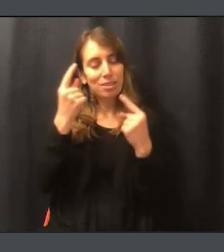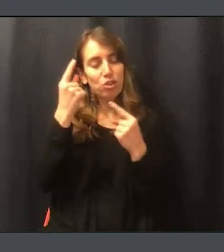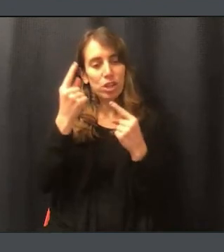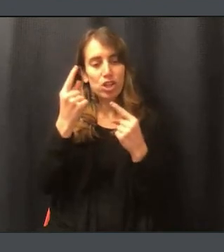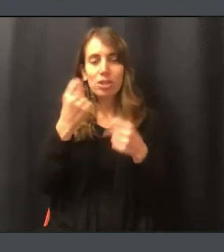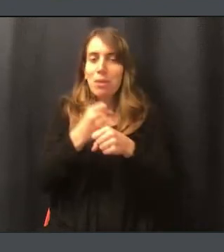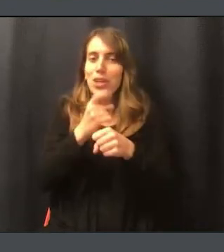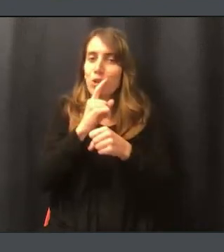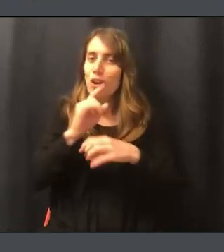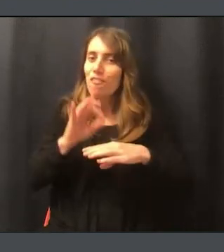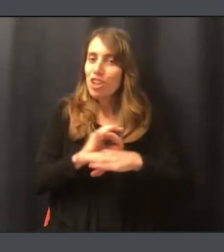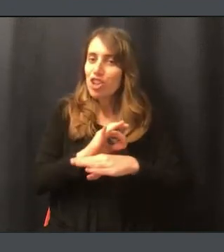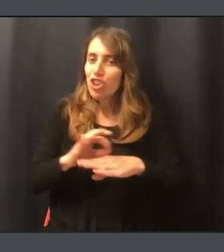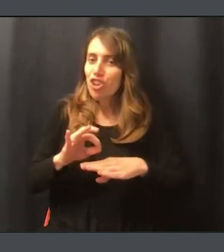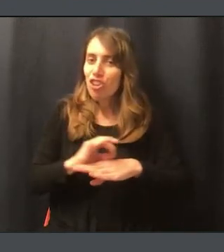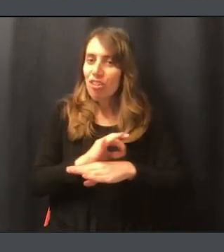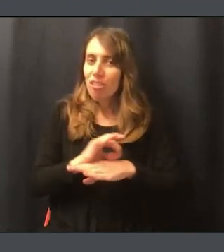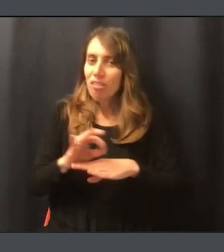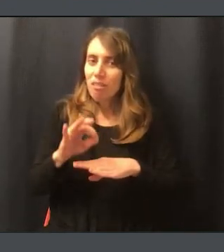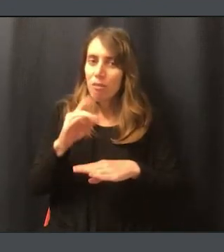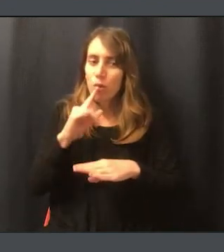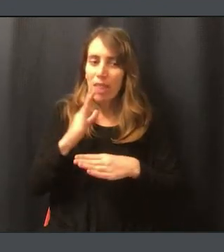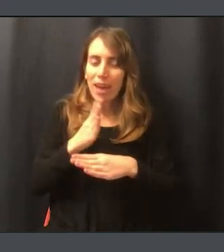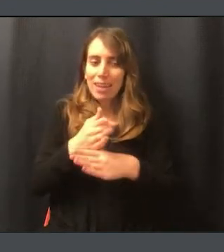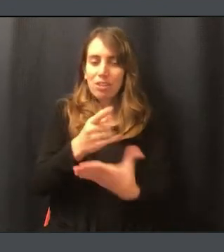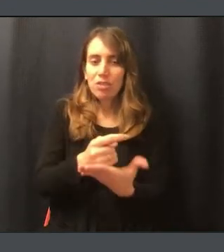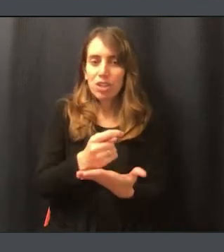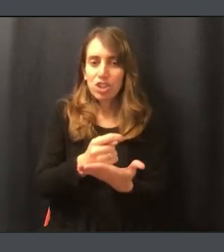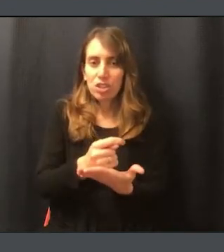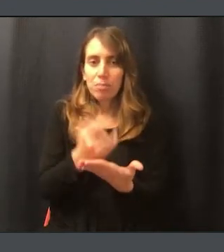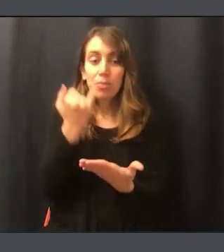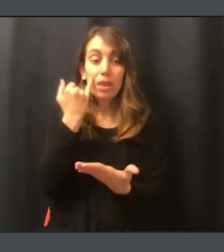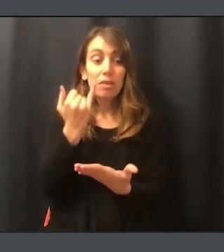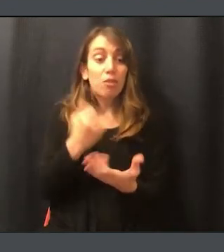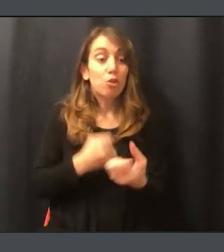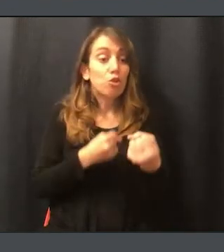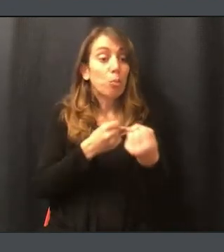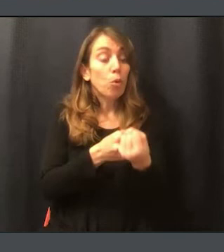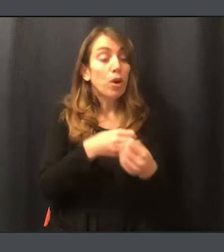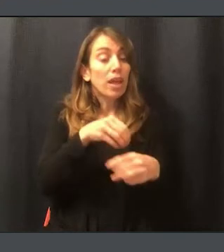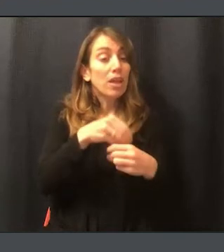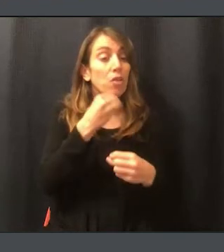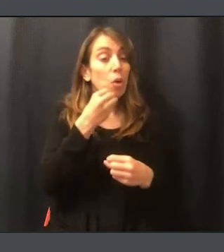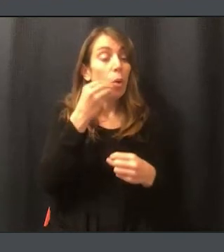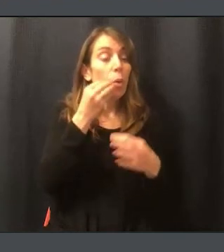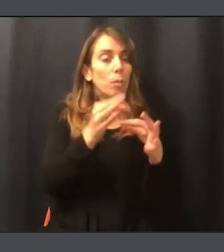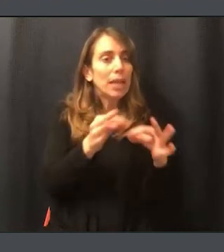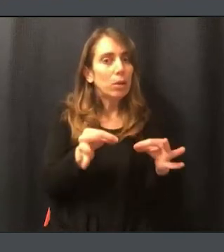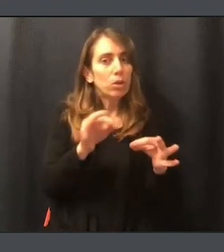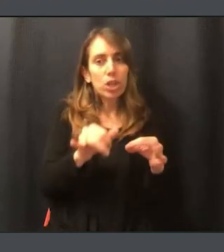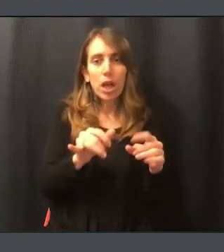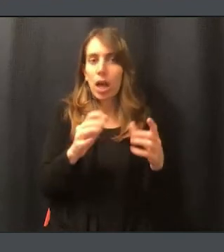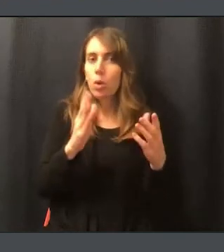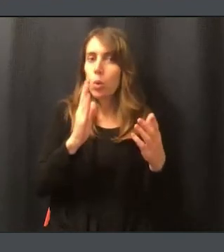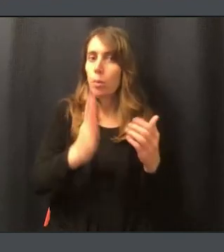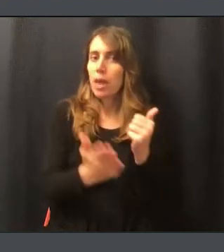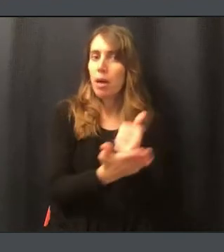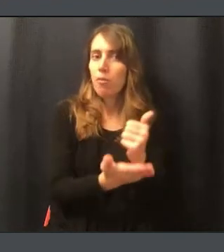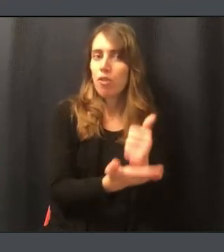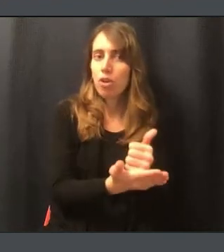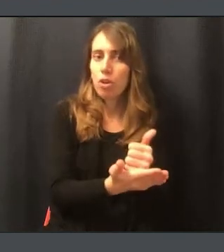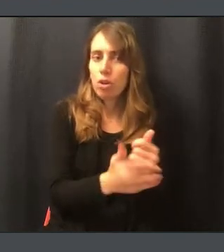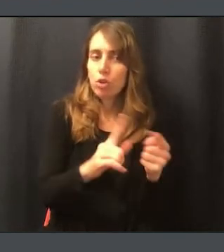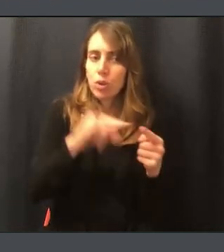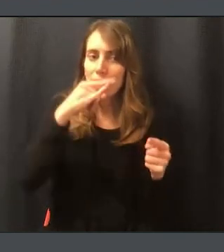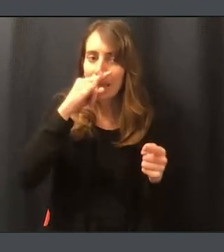literature tells us if you support intervention in their home language, it tends to be extremely helpful for the kid, especially if that home language is still functional for the